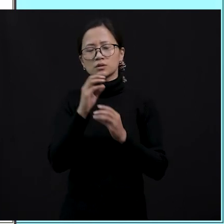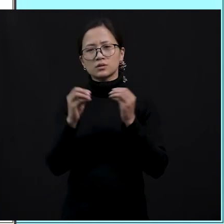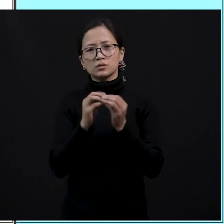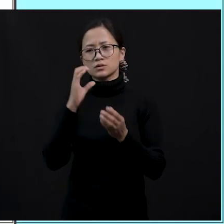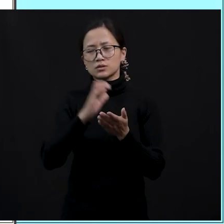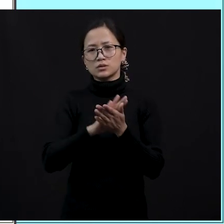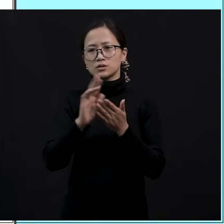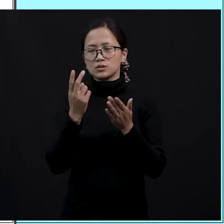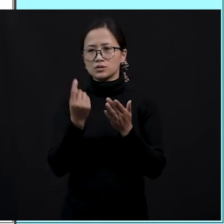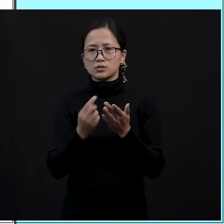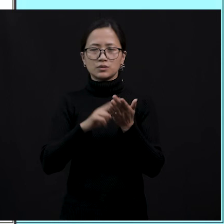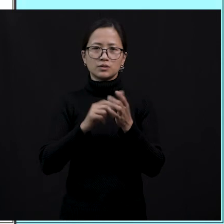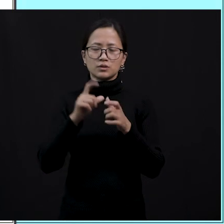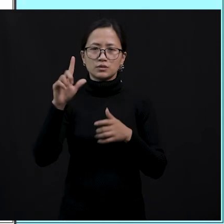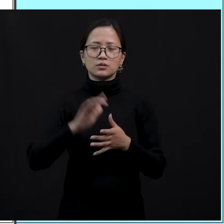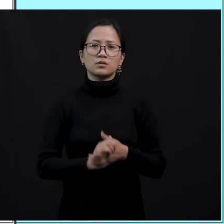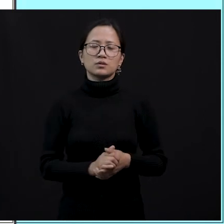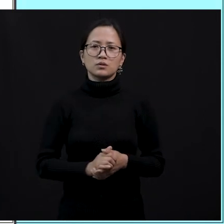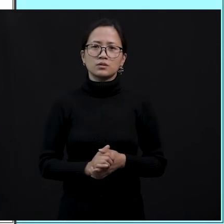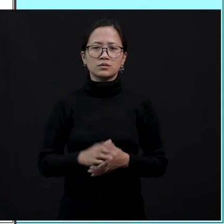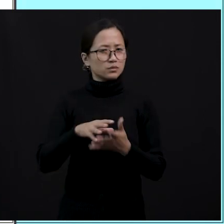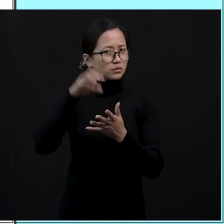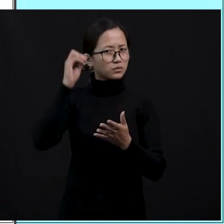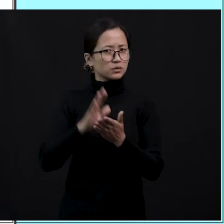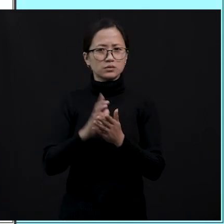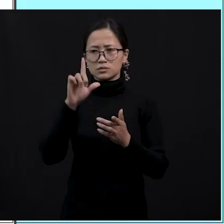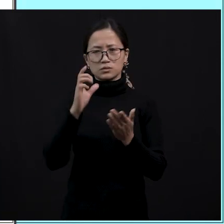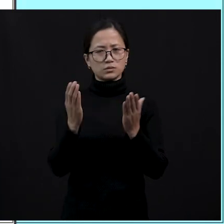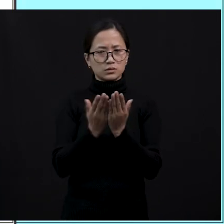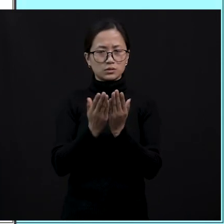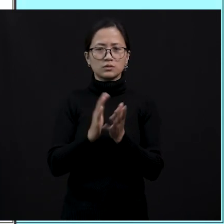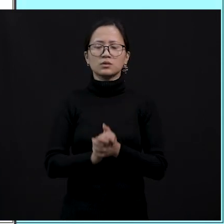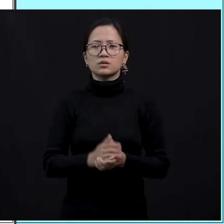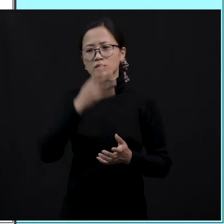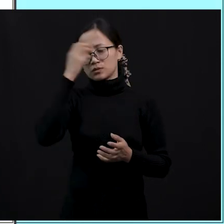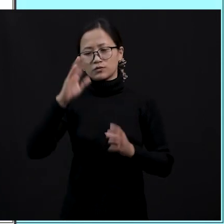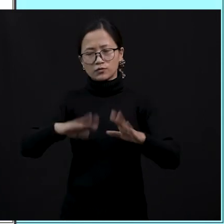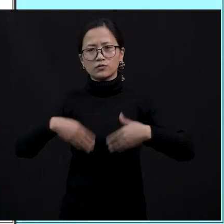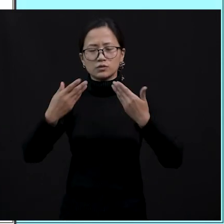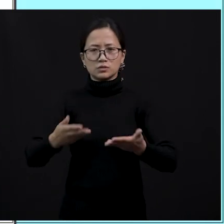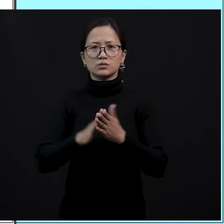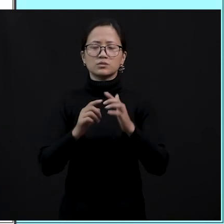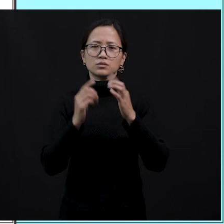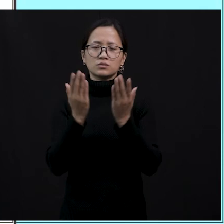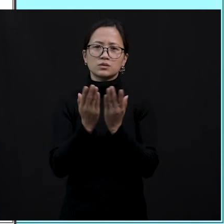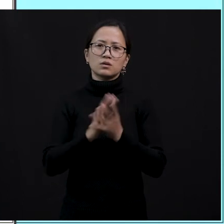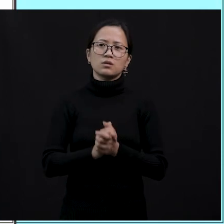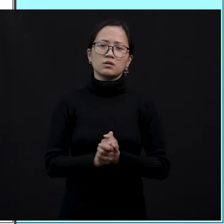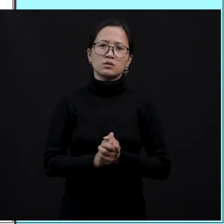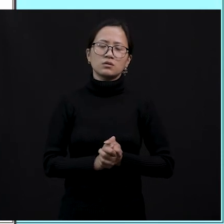about Chunilal, his old friend? Do you think he has learned his lesson? Do you think that, oh, I've fallen into the trap of a clever